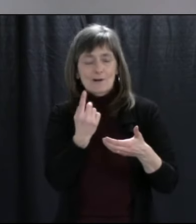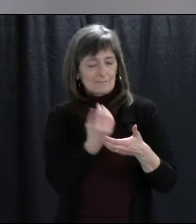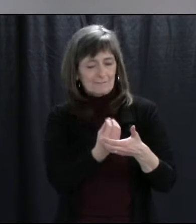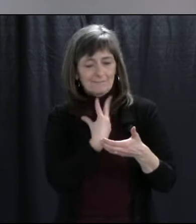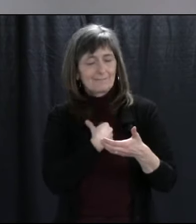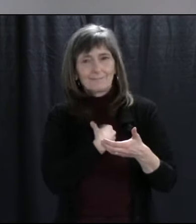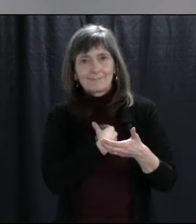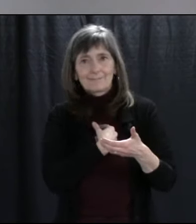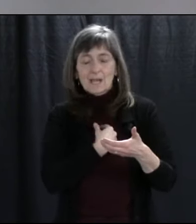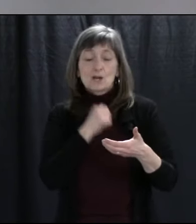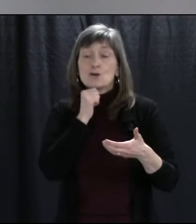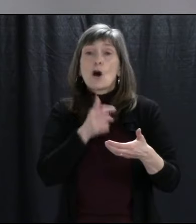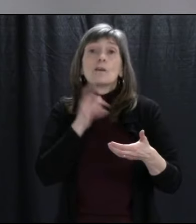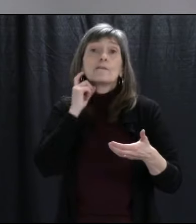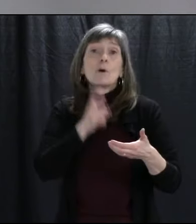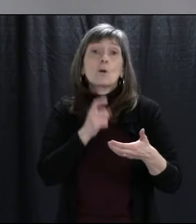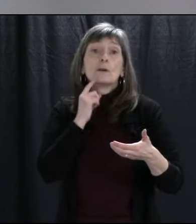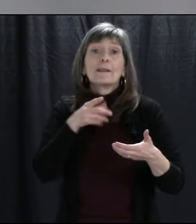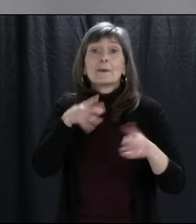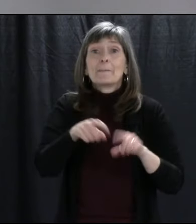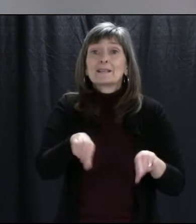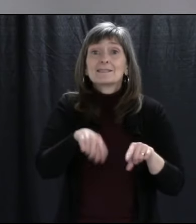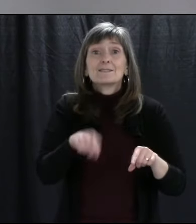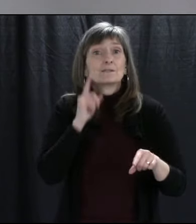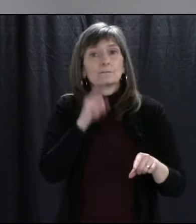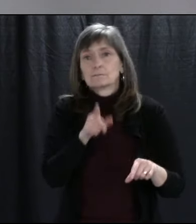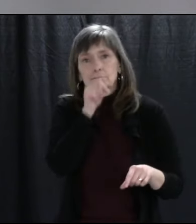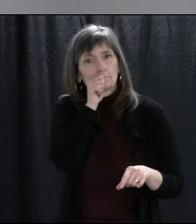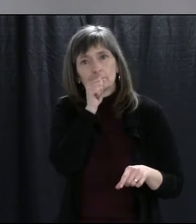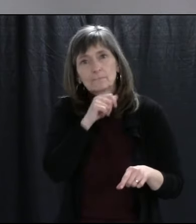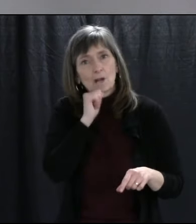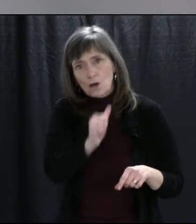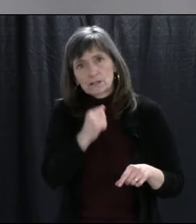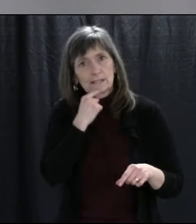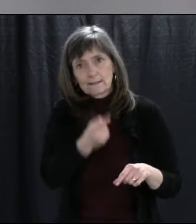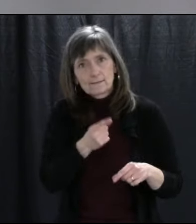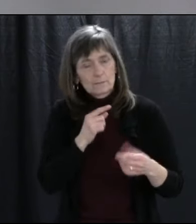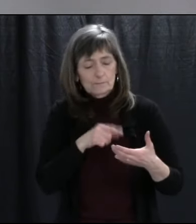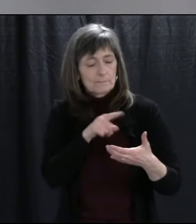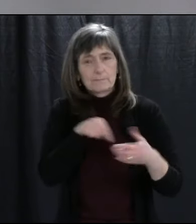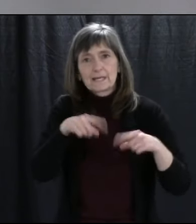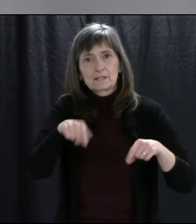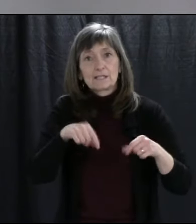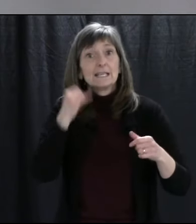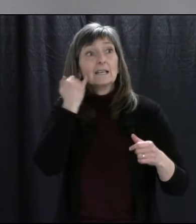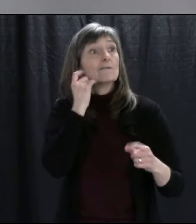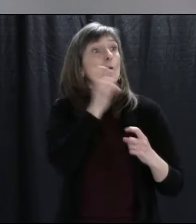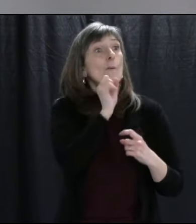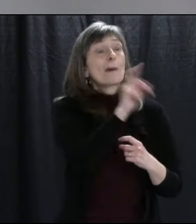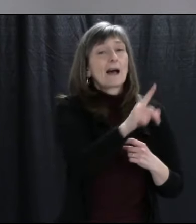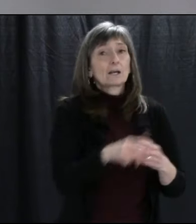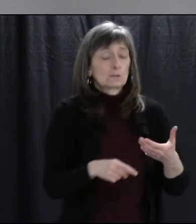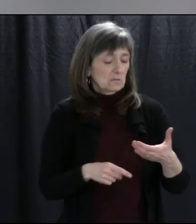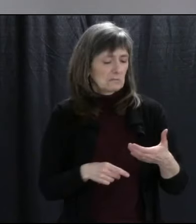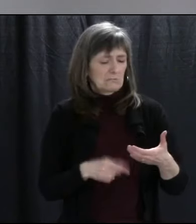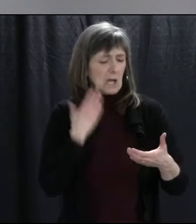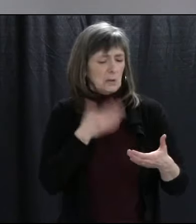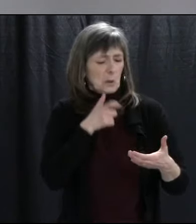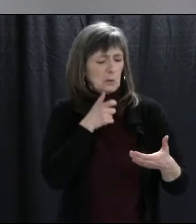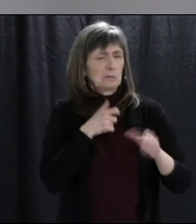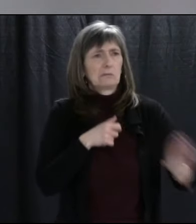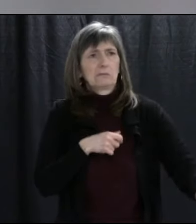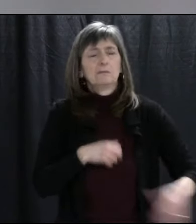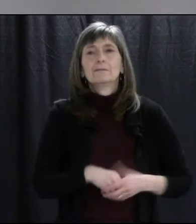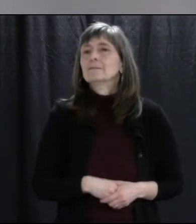for privacy reasons, and it becomes difficult. We've had people who simply have not answered their phone, so if you know you're going to